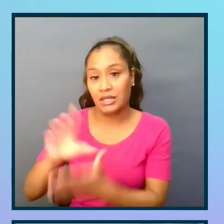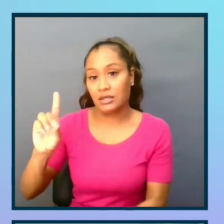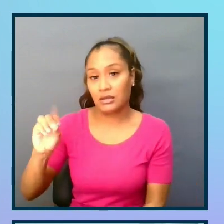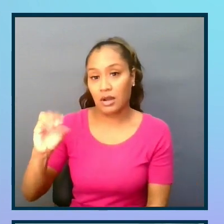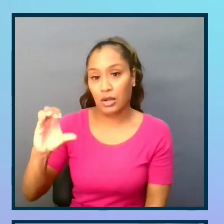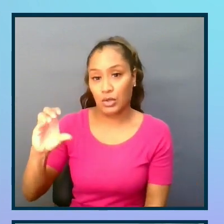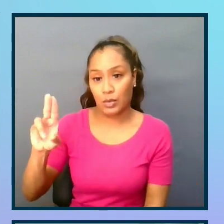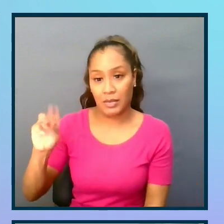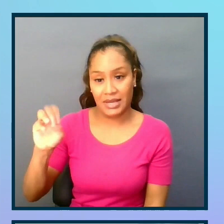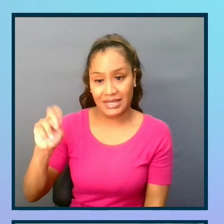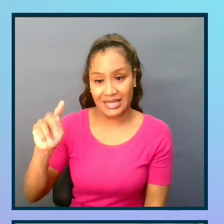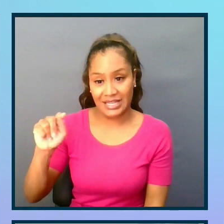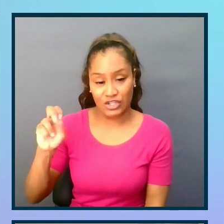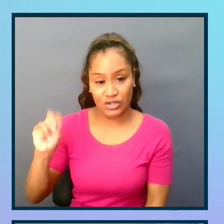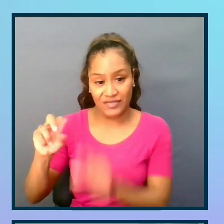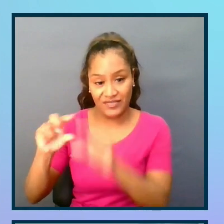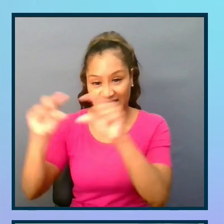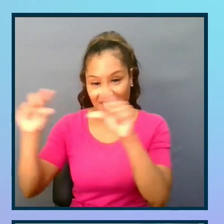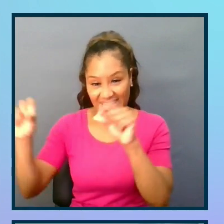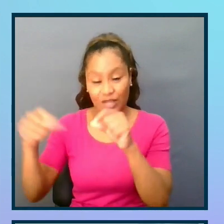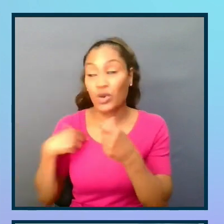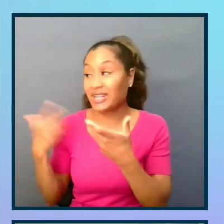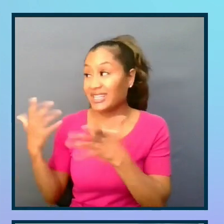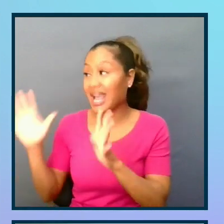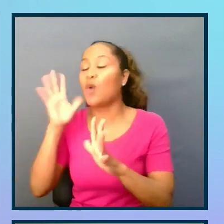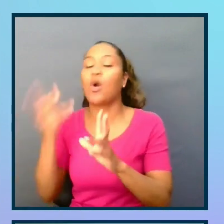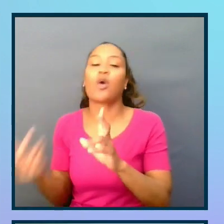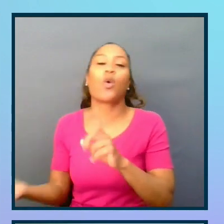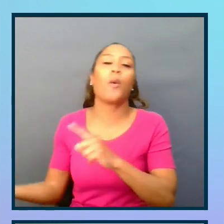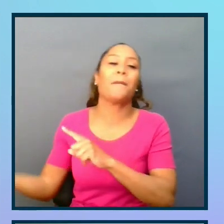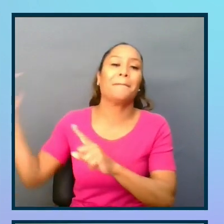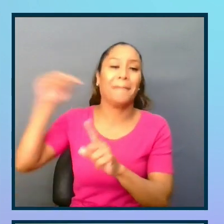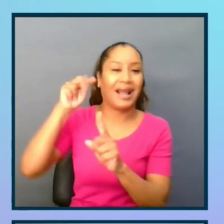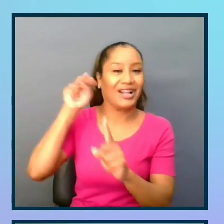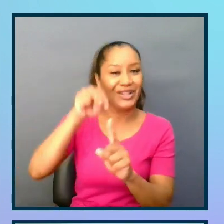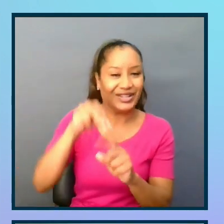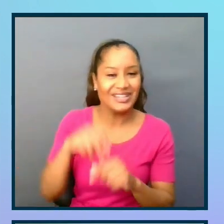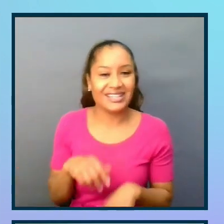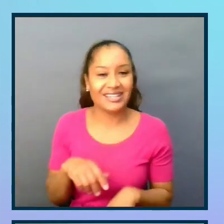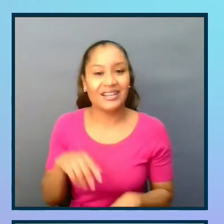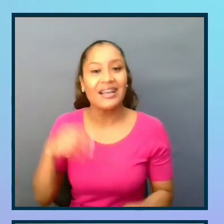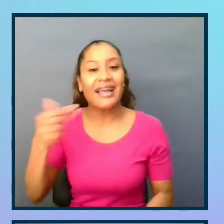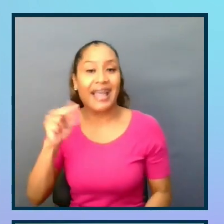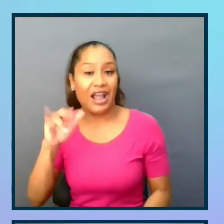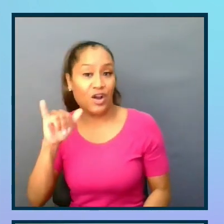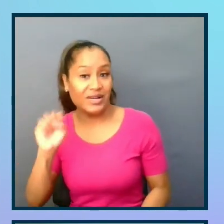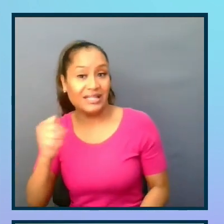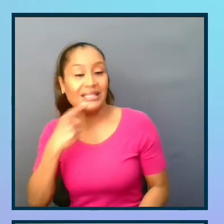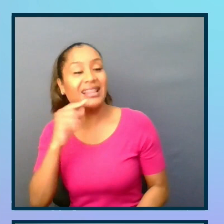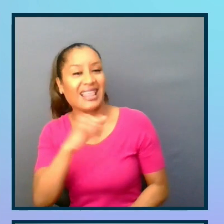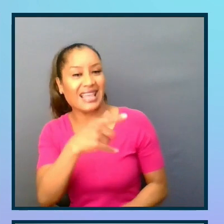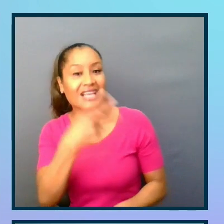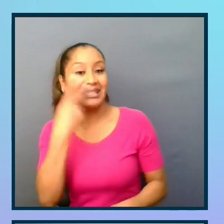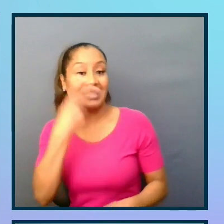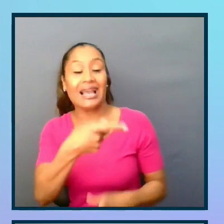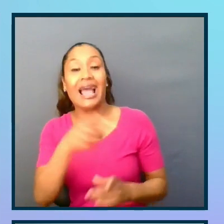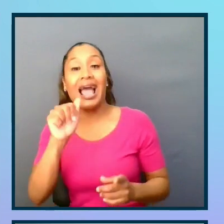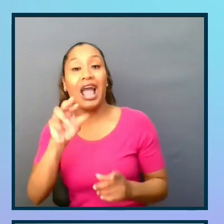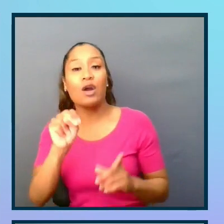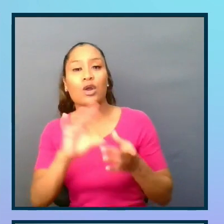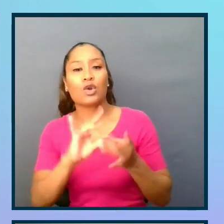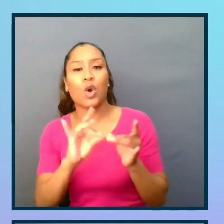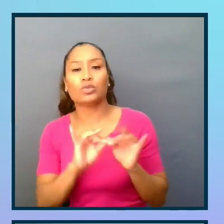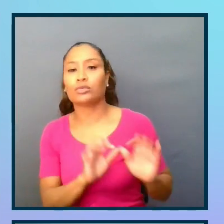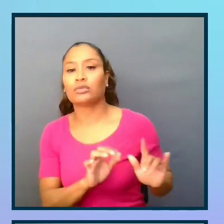to look at that. Cool. So yeah, right now what we're kind of seeing is Aaron's going to be taking some notes. A lot of times it's not